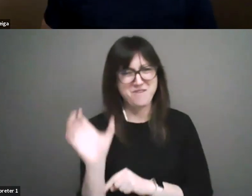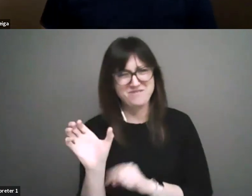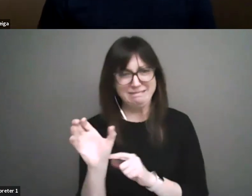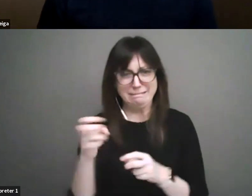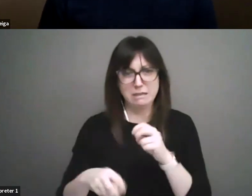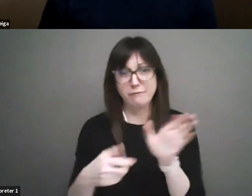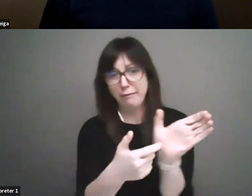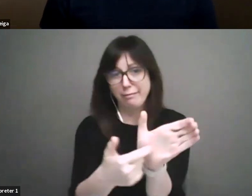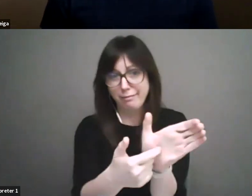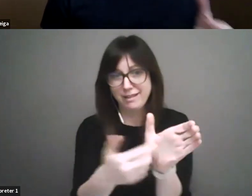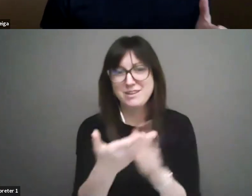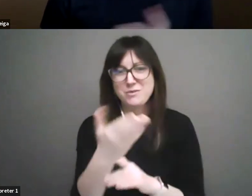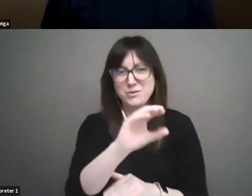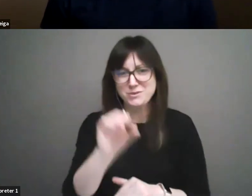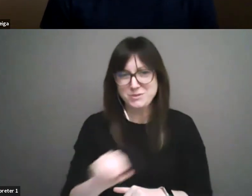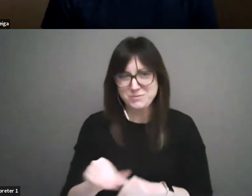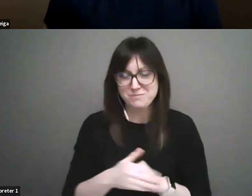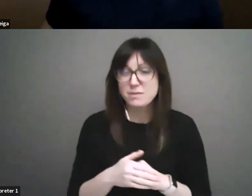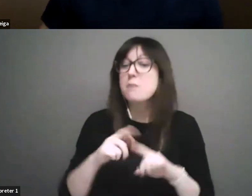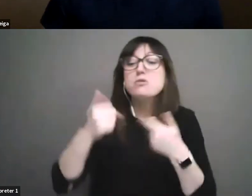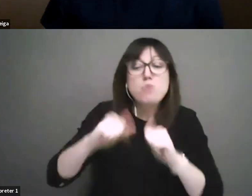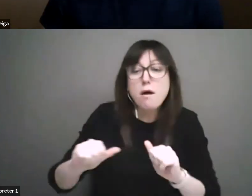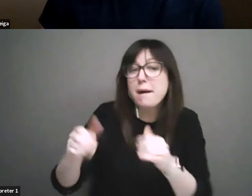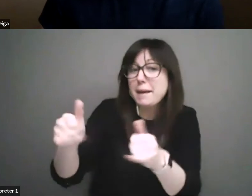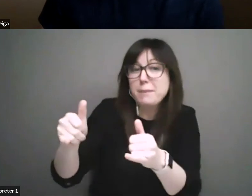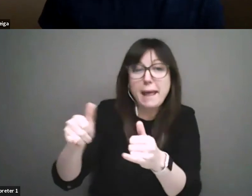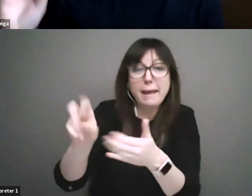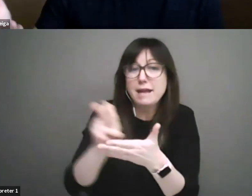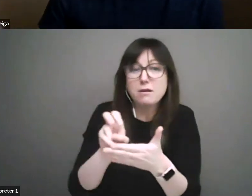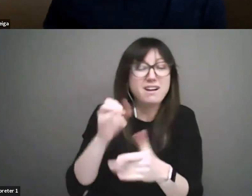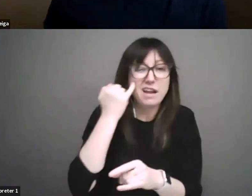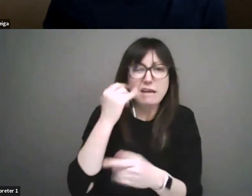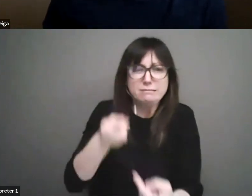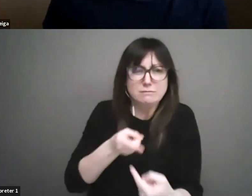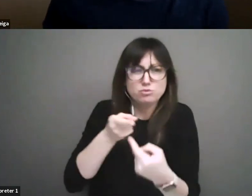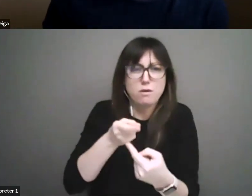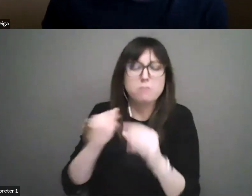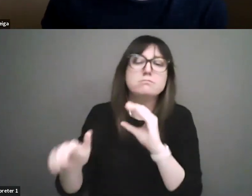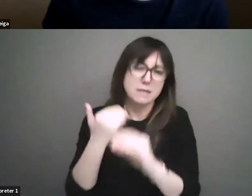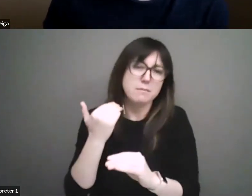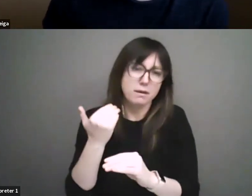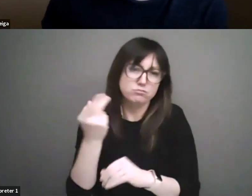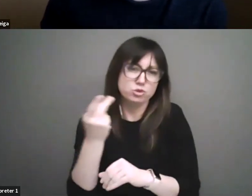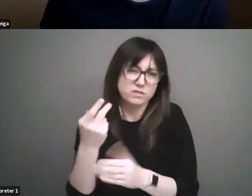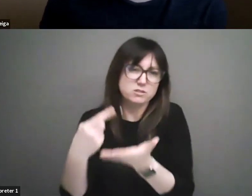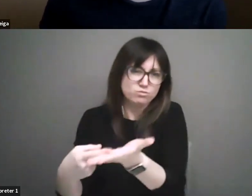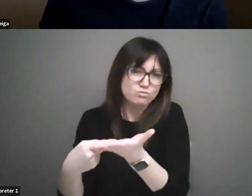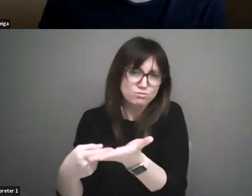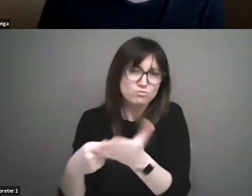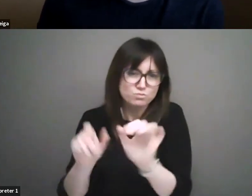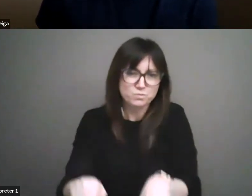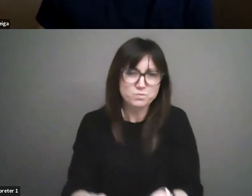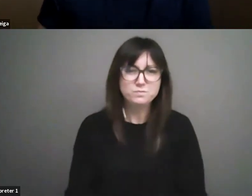question. Try it out. Let me just shoot me an email if you have any questions afterwards about it. If you're running into issues, I can help